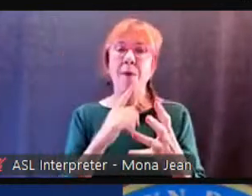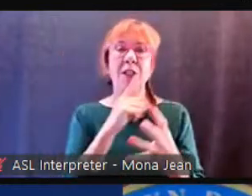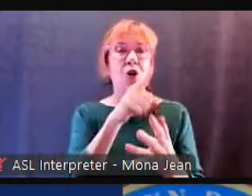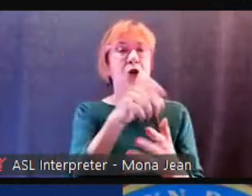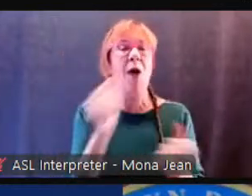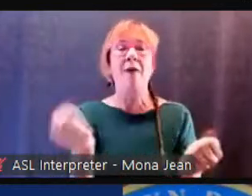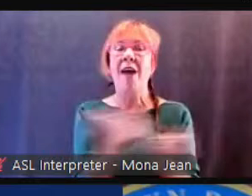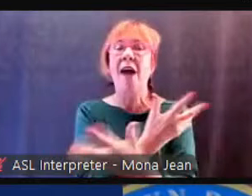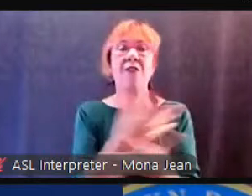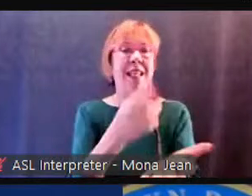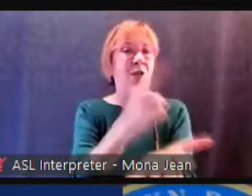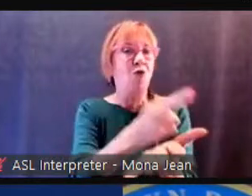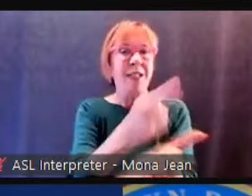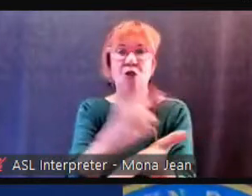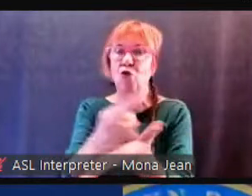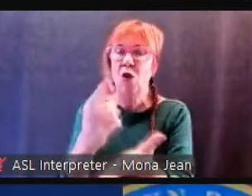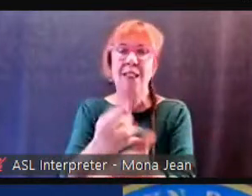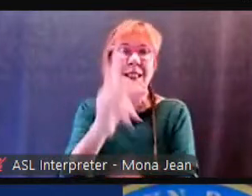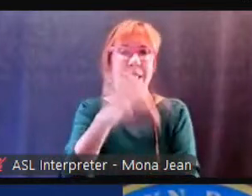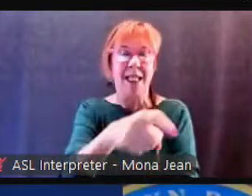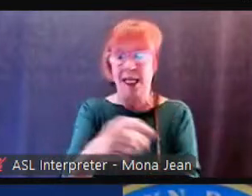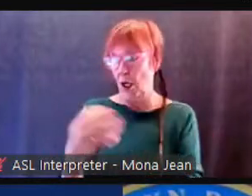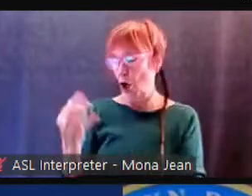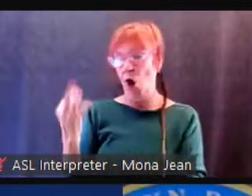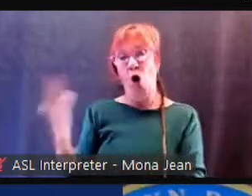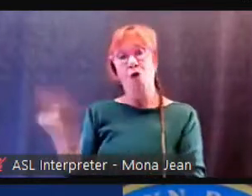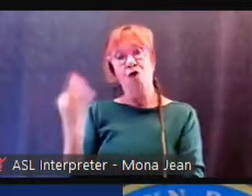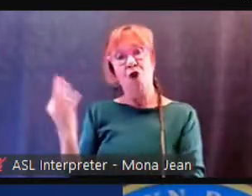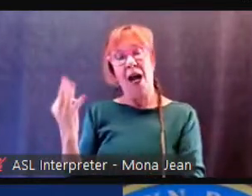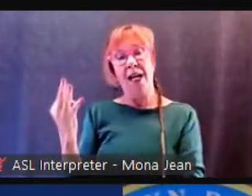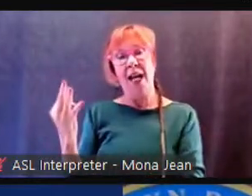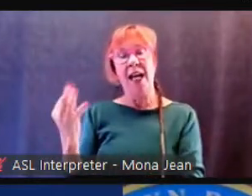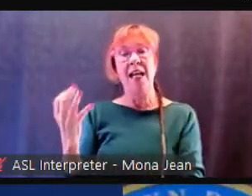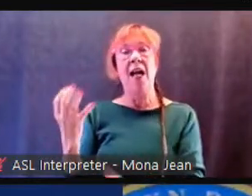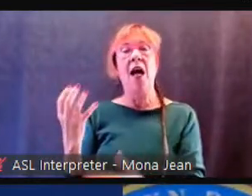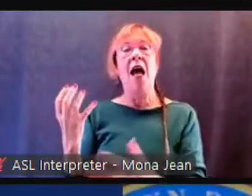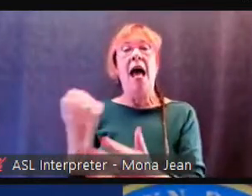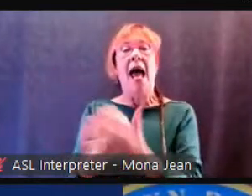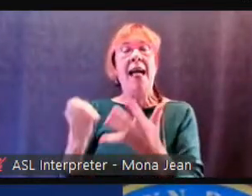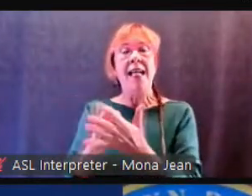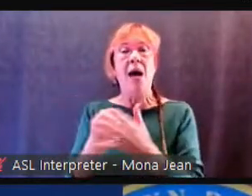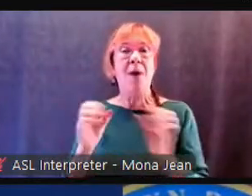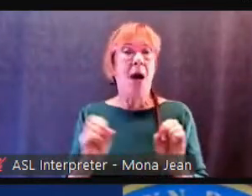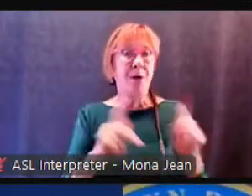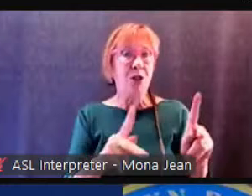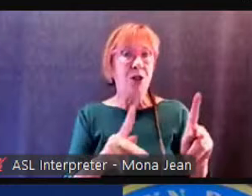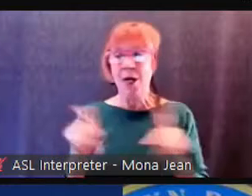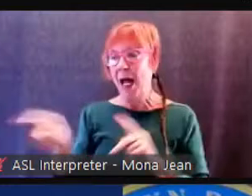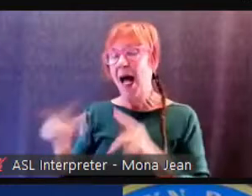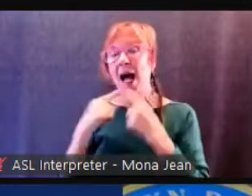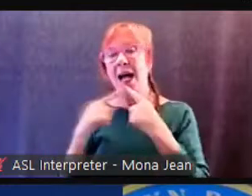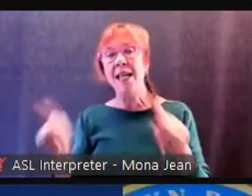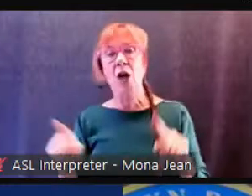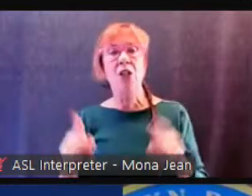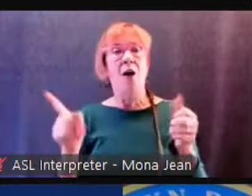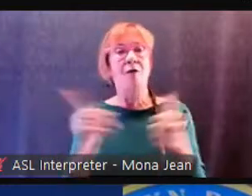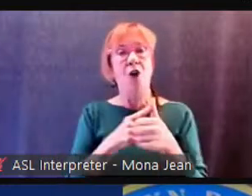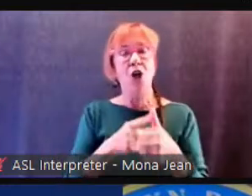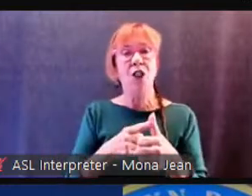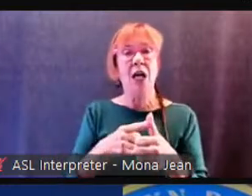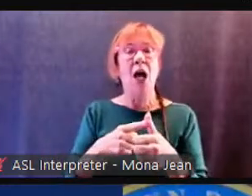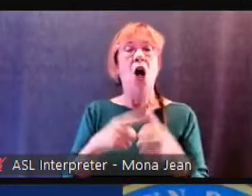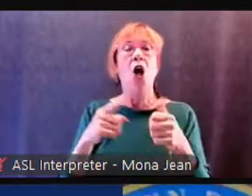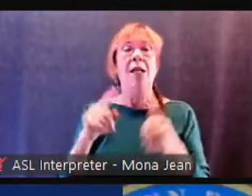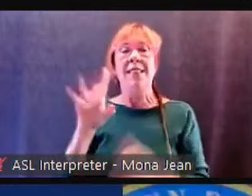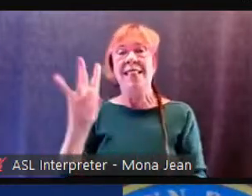possible. On Friday, our Department of Economic Opportunity announced that the first $2.7 million in grants has been